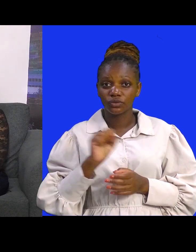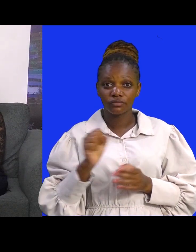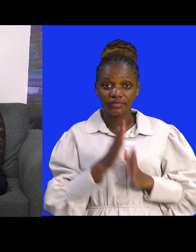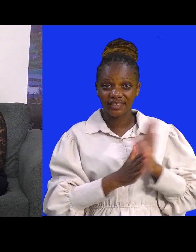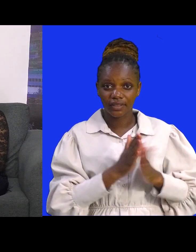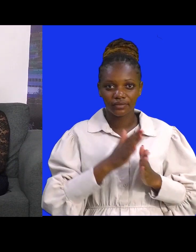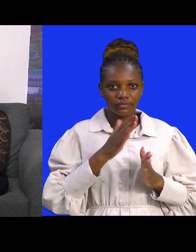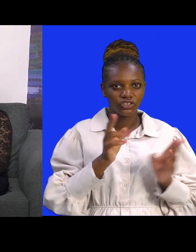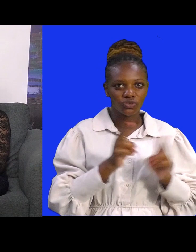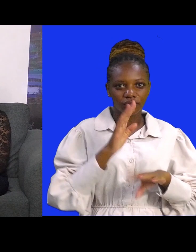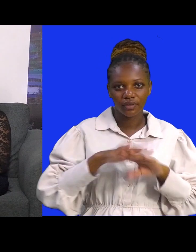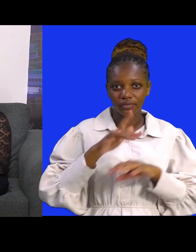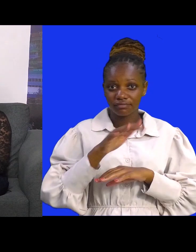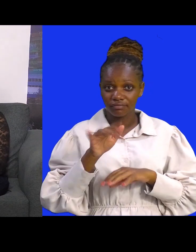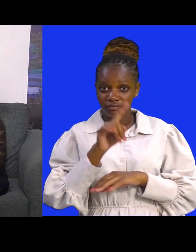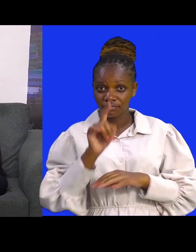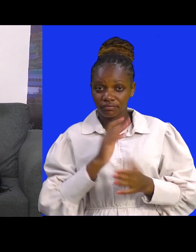the shorter